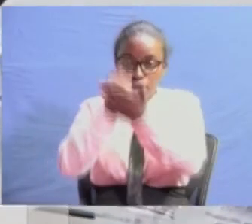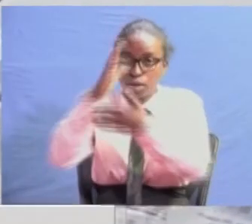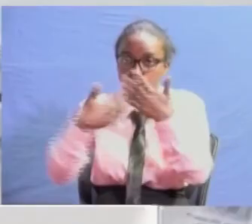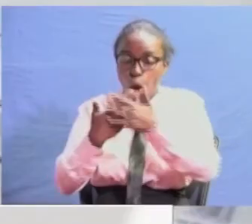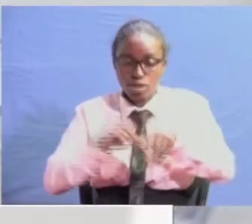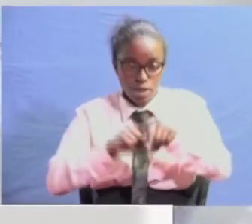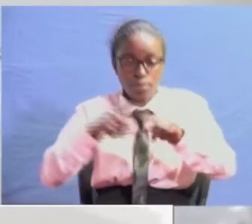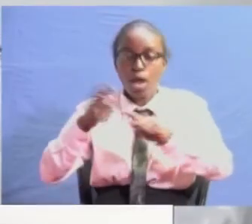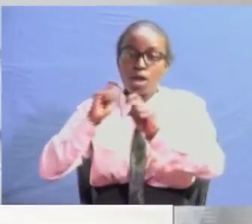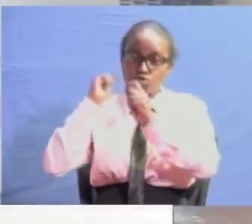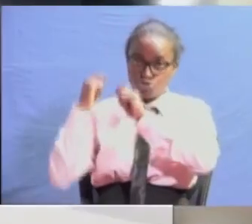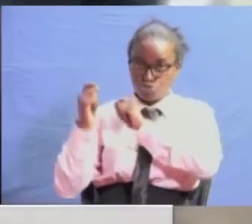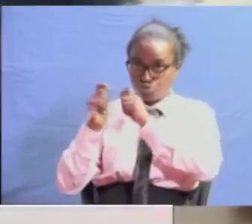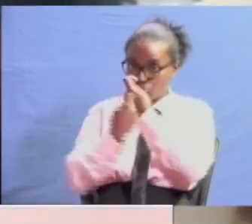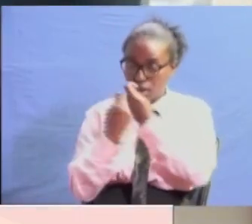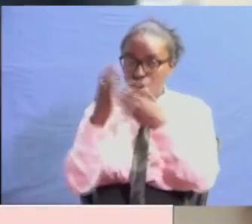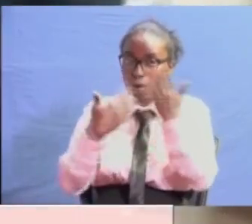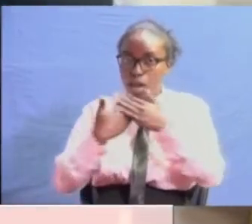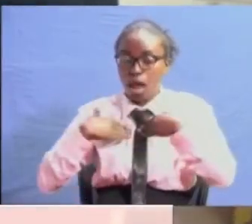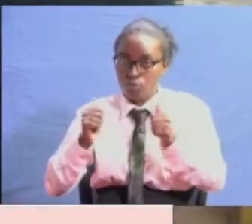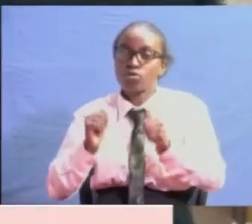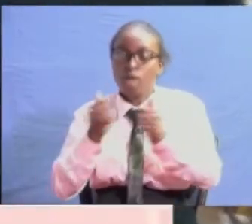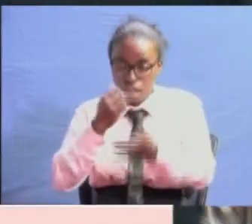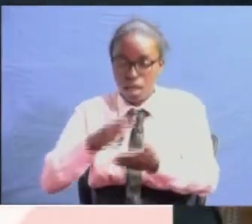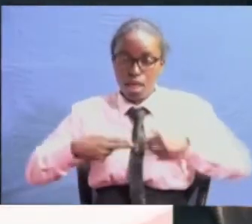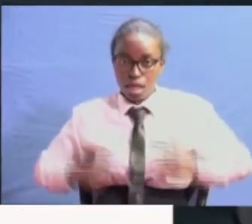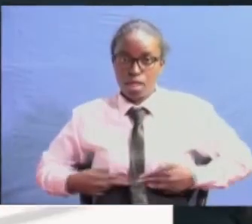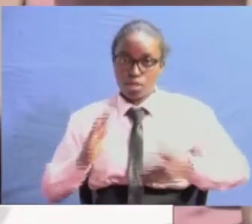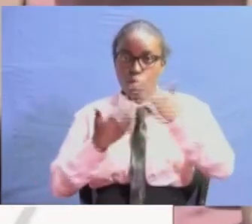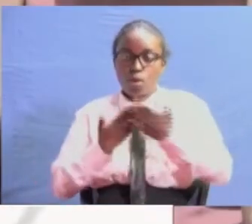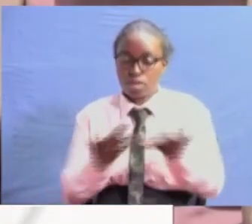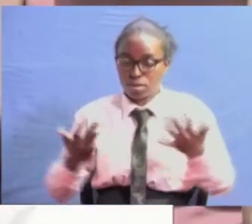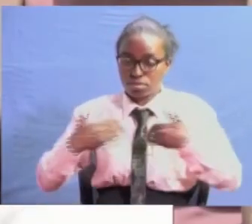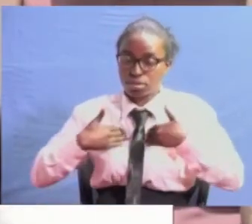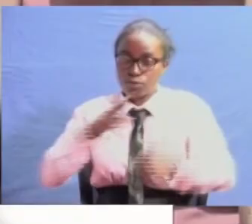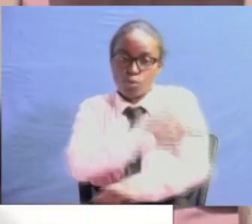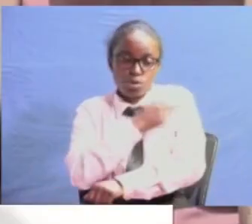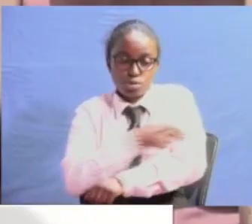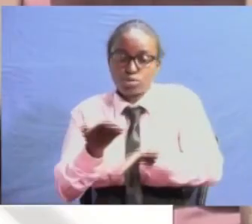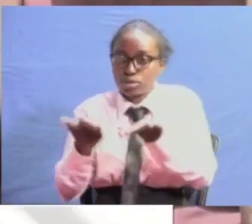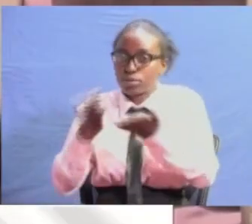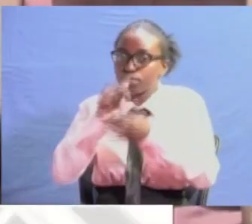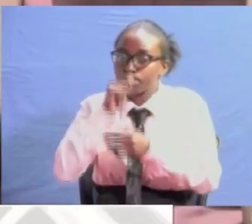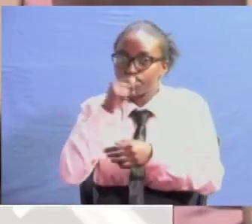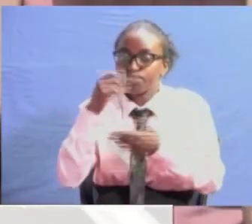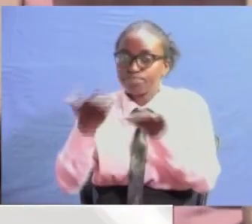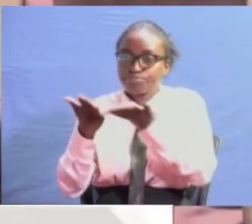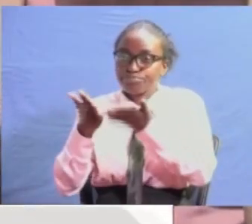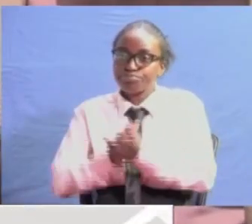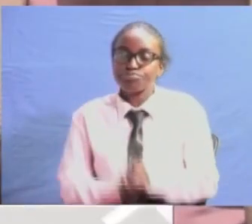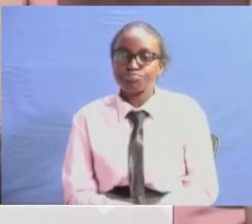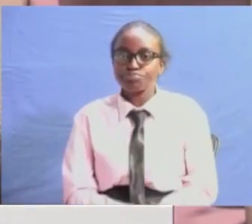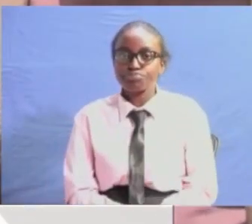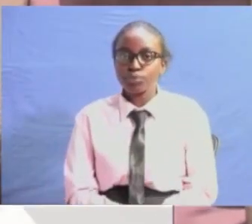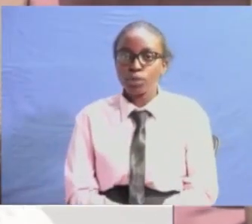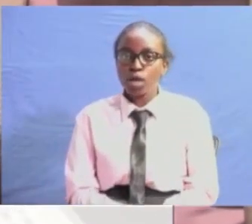health promoters distributed across health facilities, including private hospitals. So far, we have received over 200